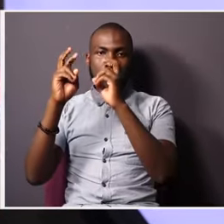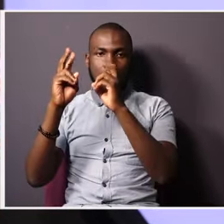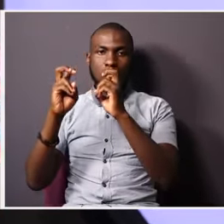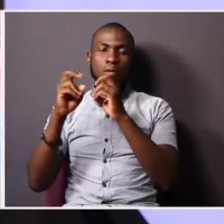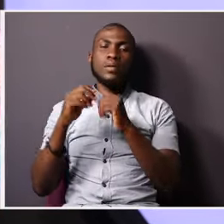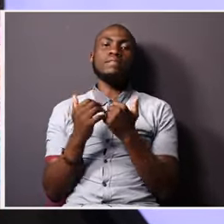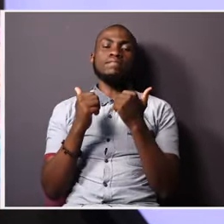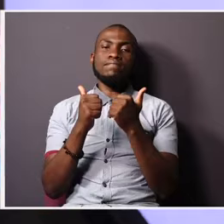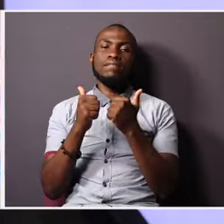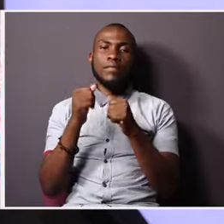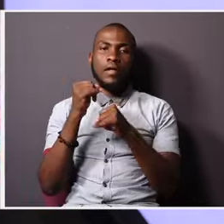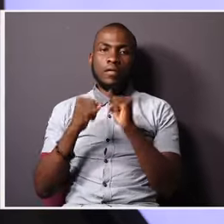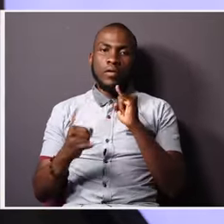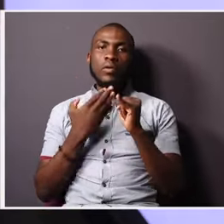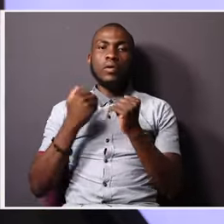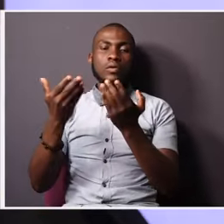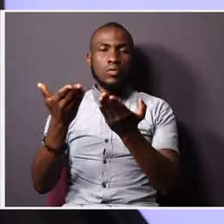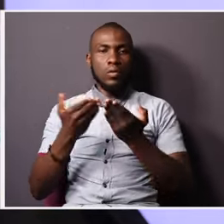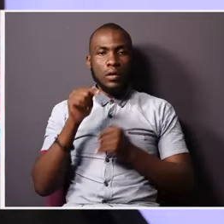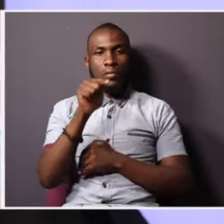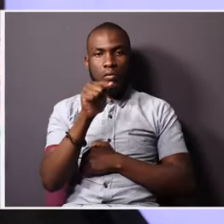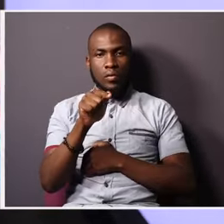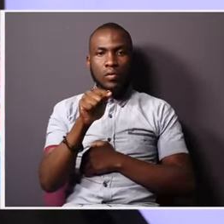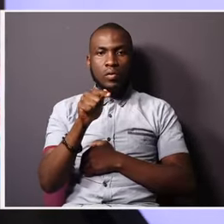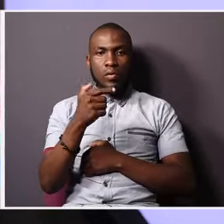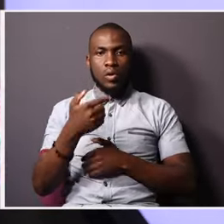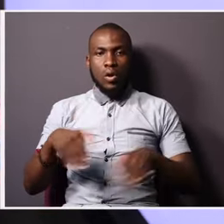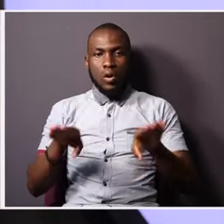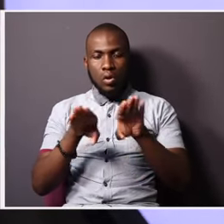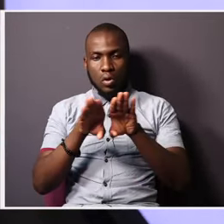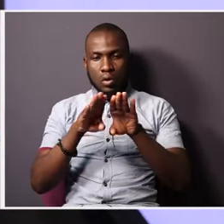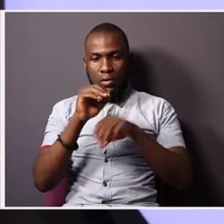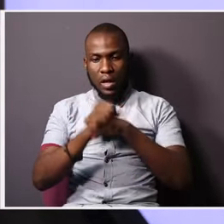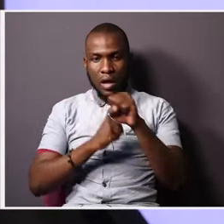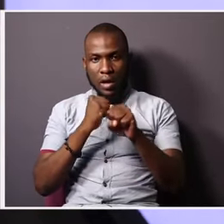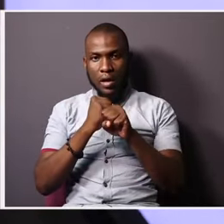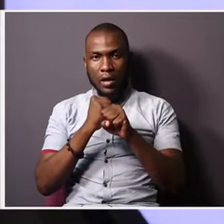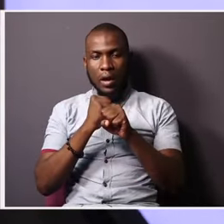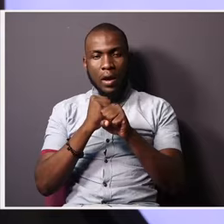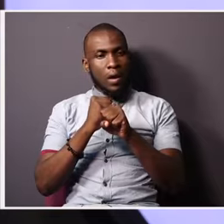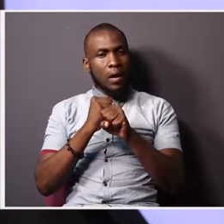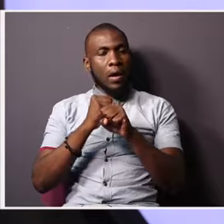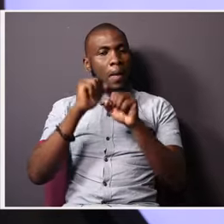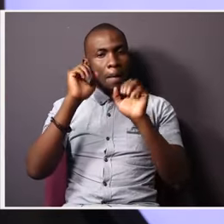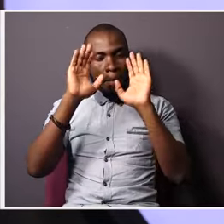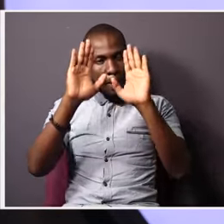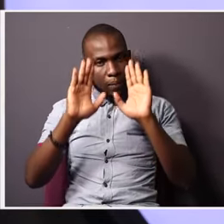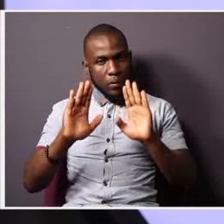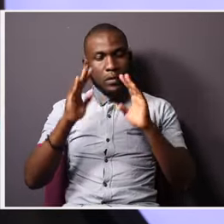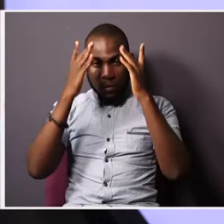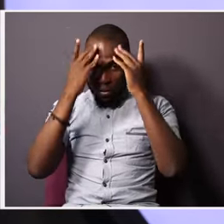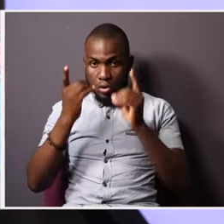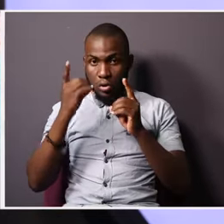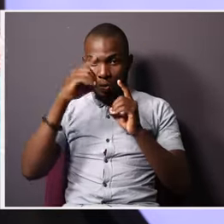theme. Finally, I'd like to welcome you to not close this year without making the most important decision of your